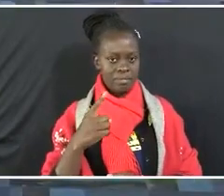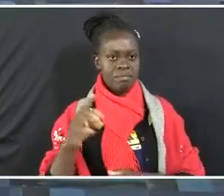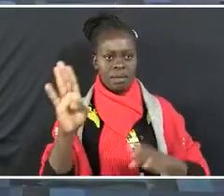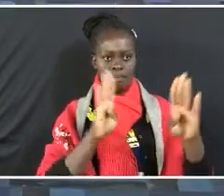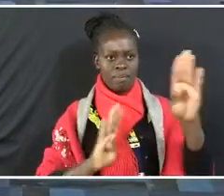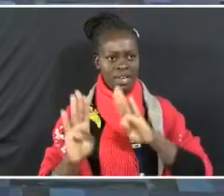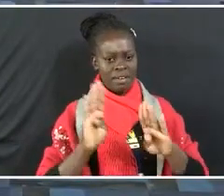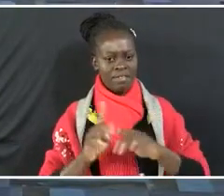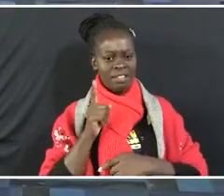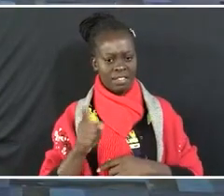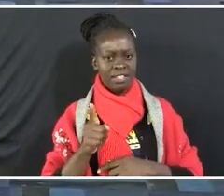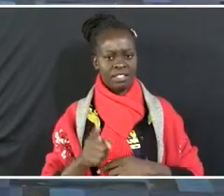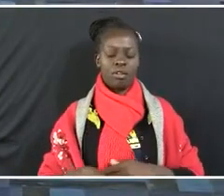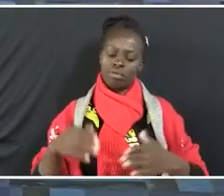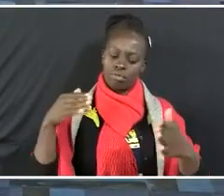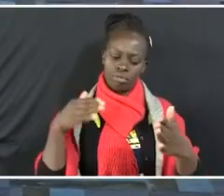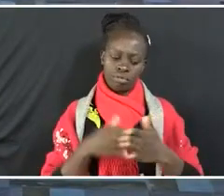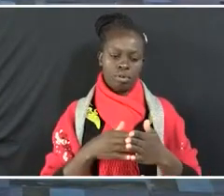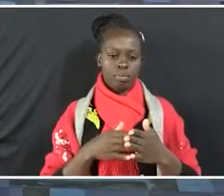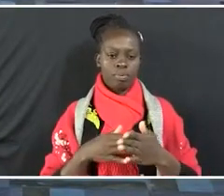Let's attend camp meeting.